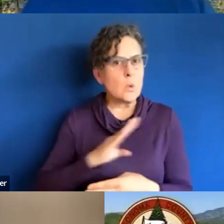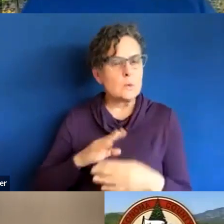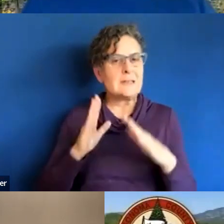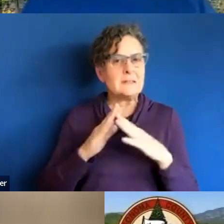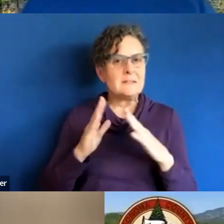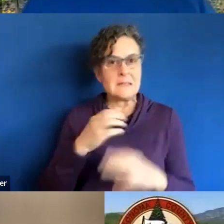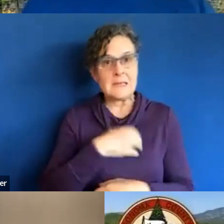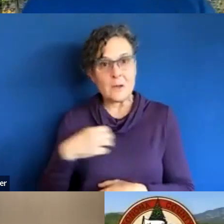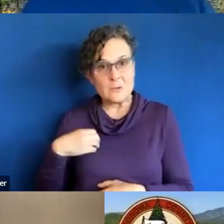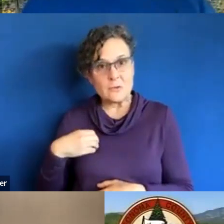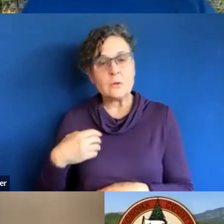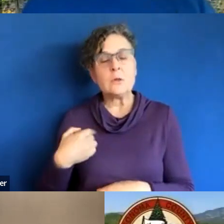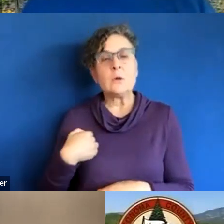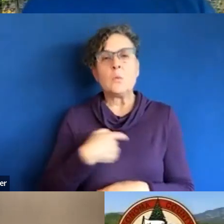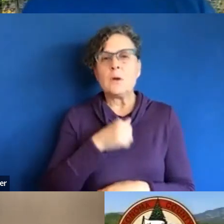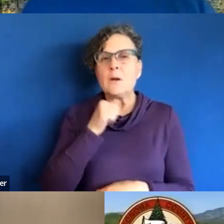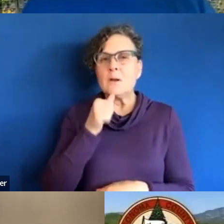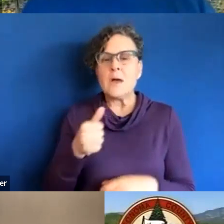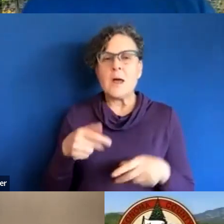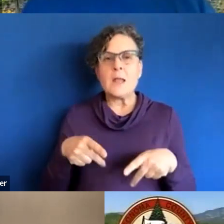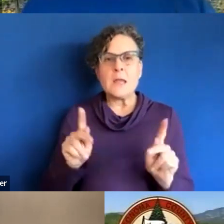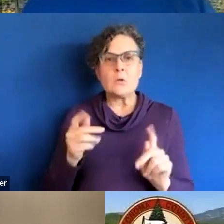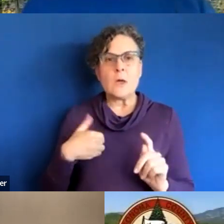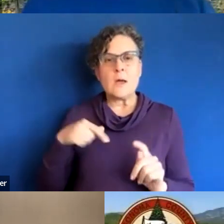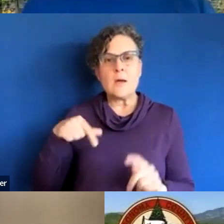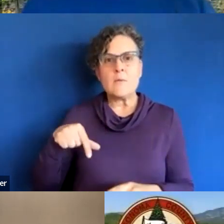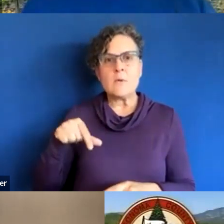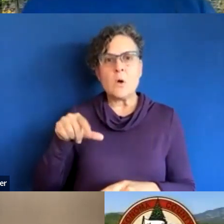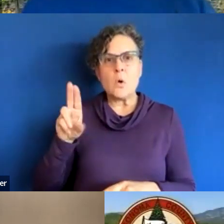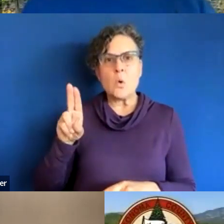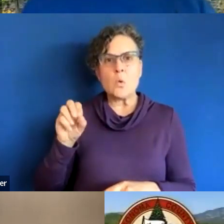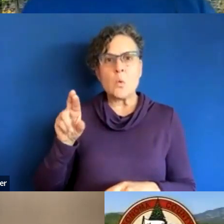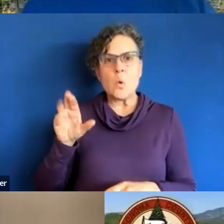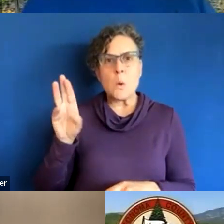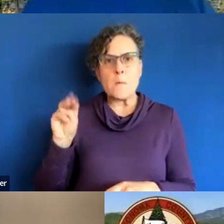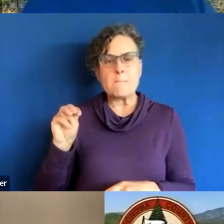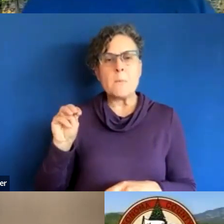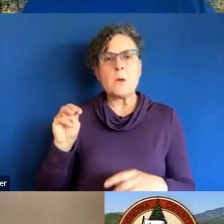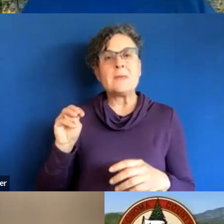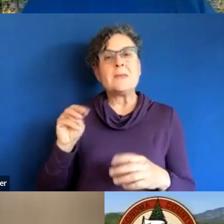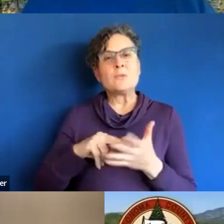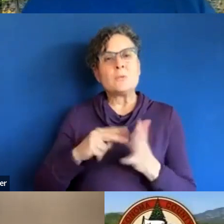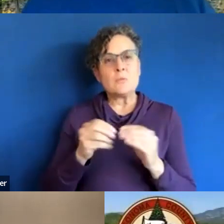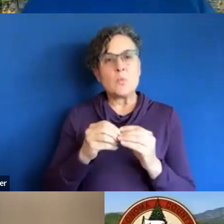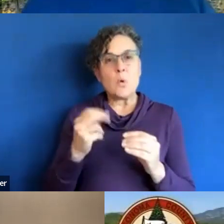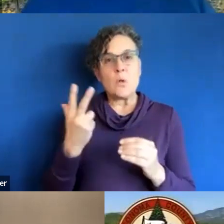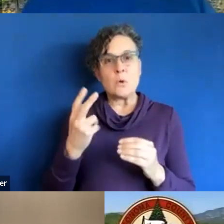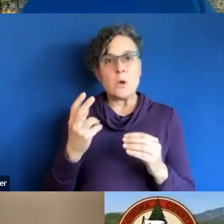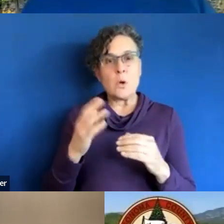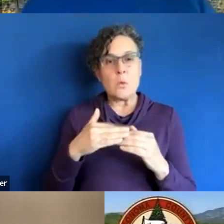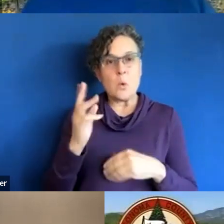supervisors, to have a quorum, which would be 3 of us on any meeting, one meeting on an issue that is